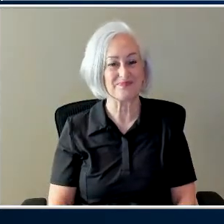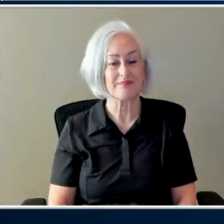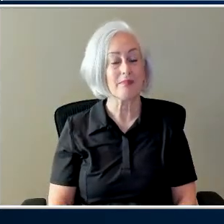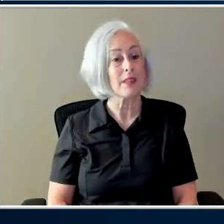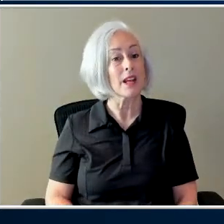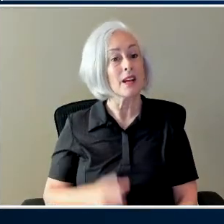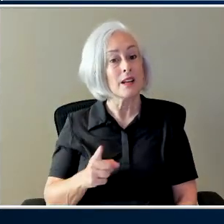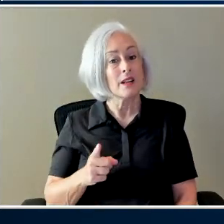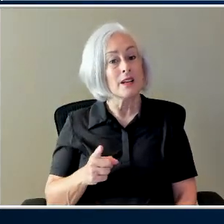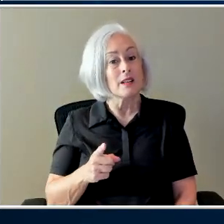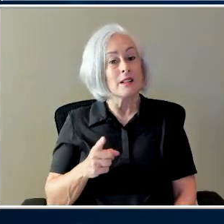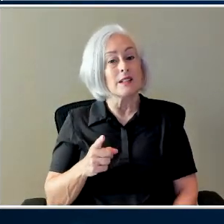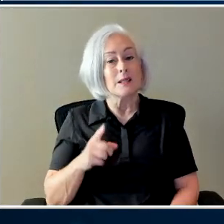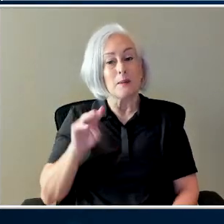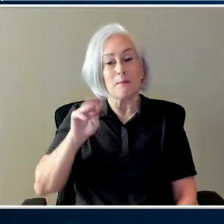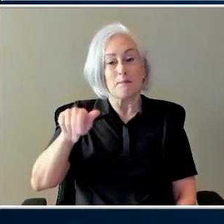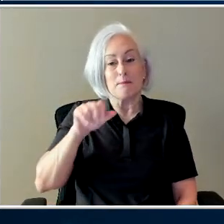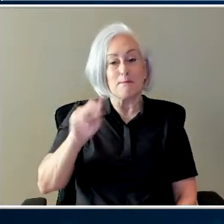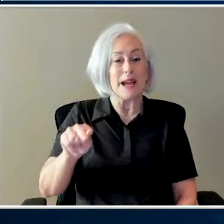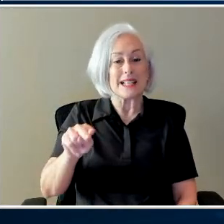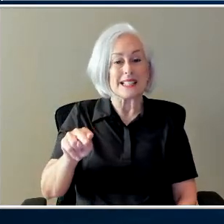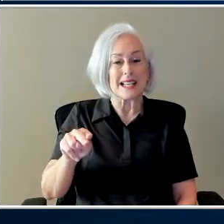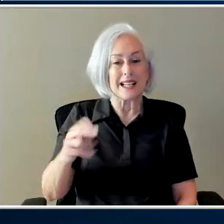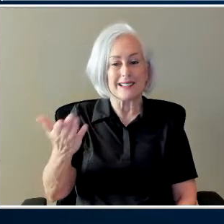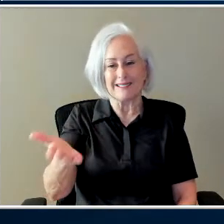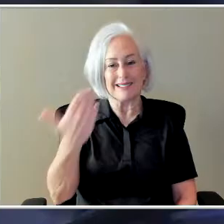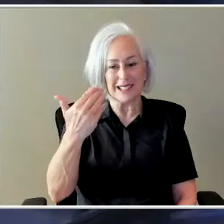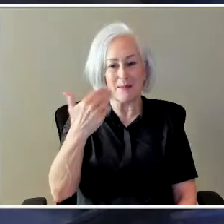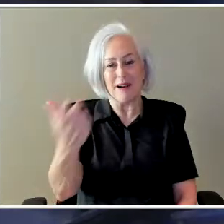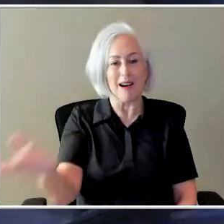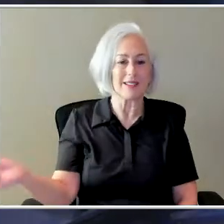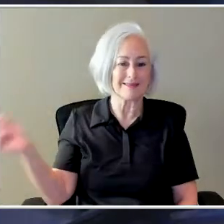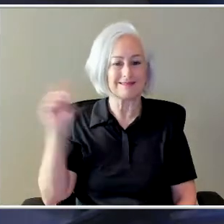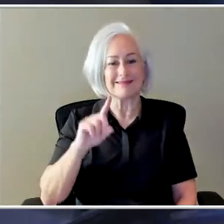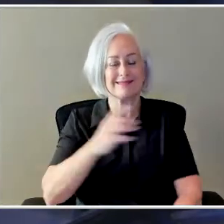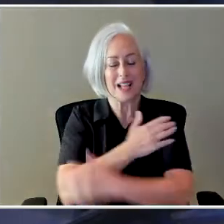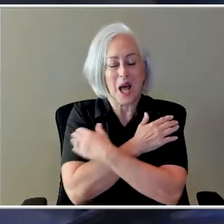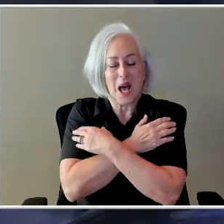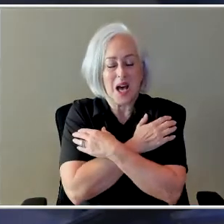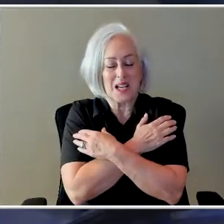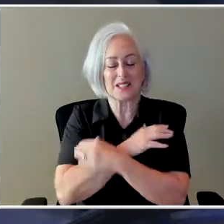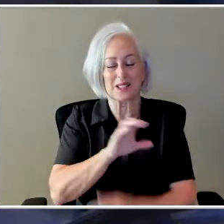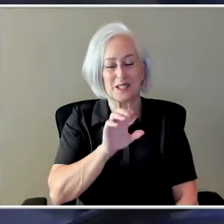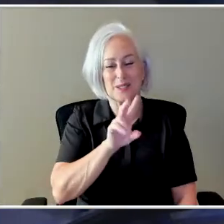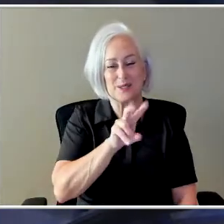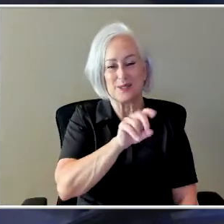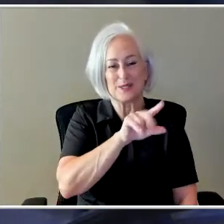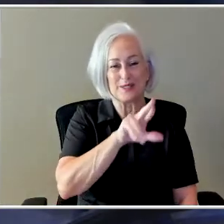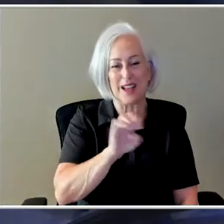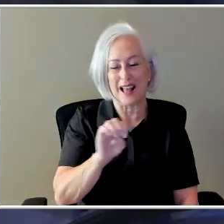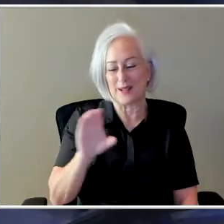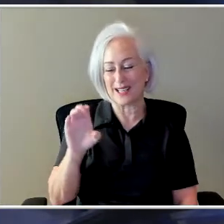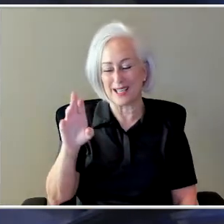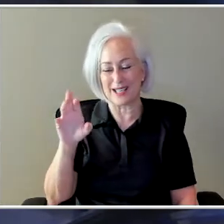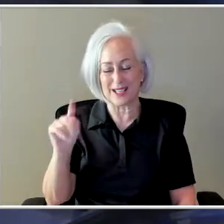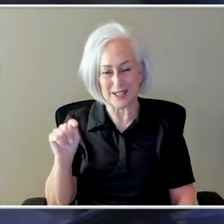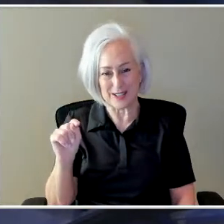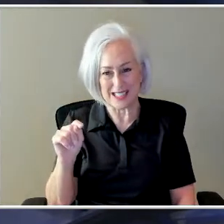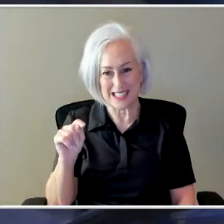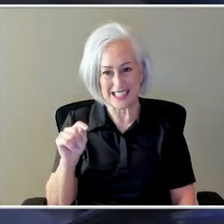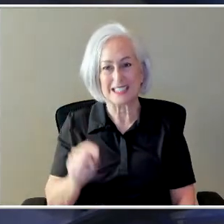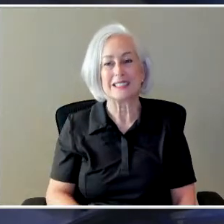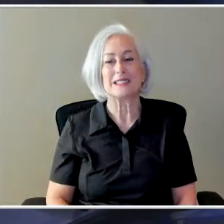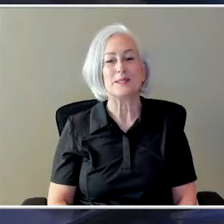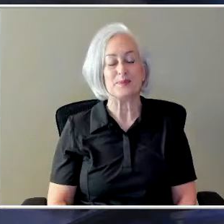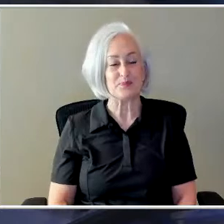going to do it with Mason. Mason, come on down and join us. Come give some hugs to Kurt and Valerie. But I want to start, Bree, with